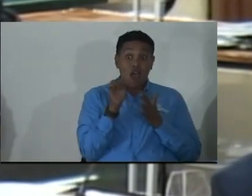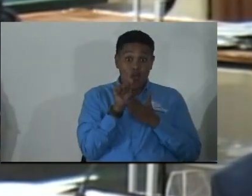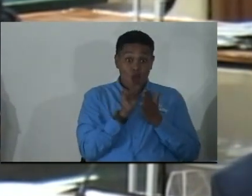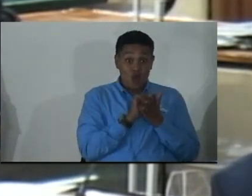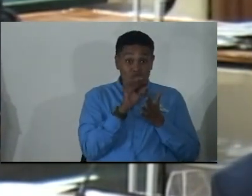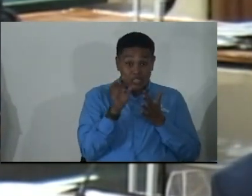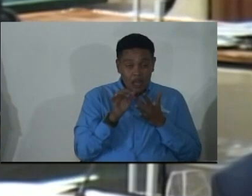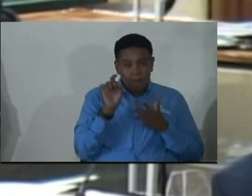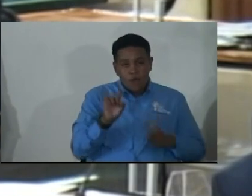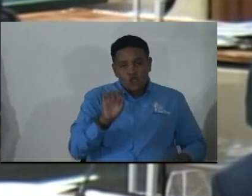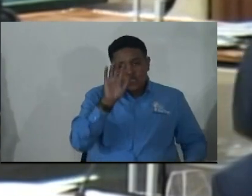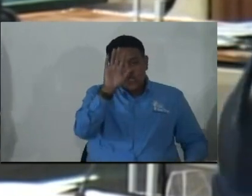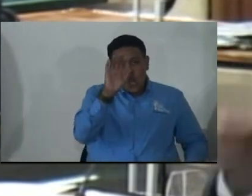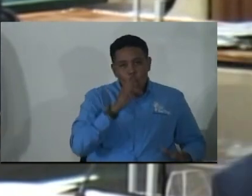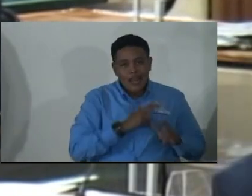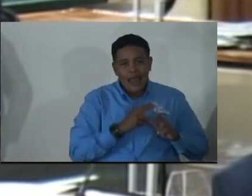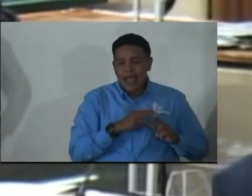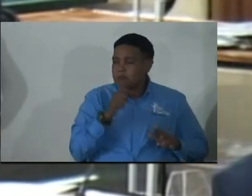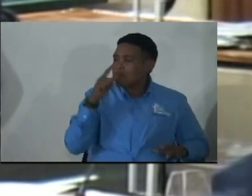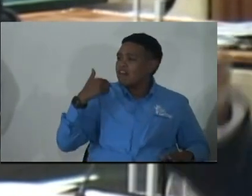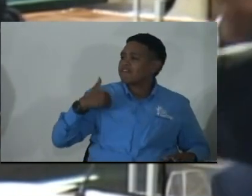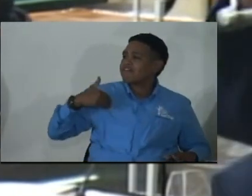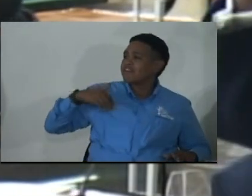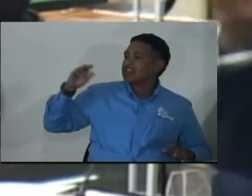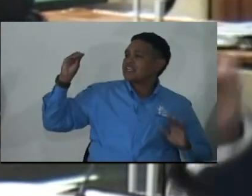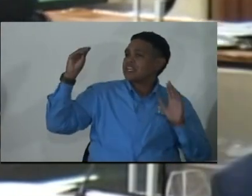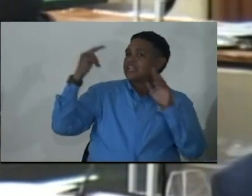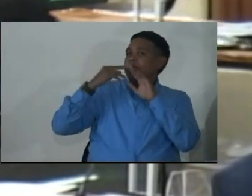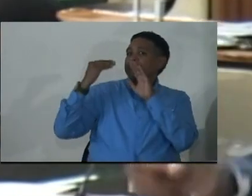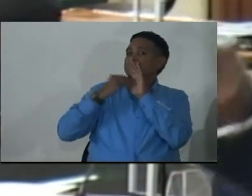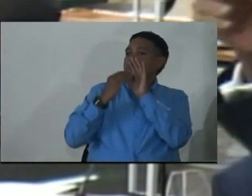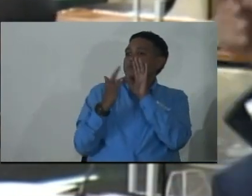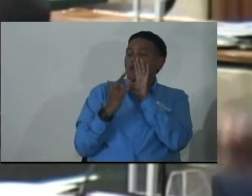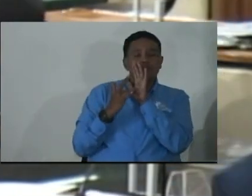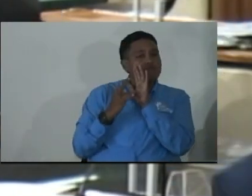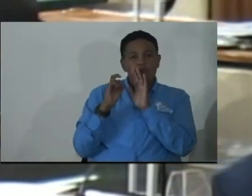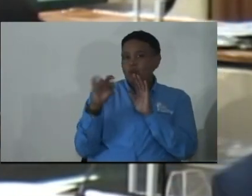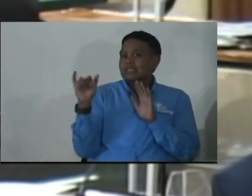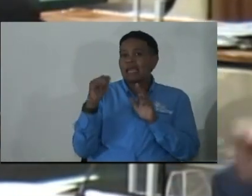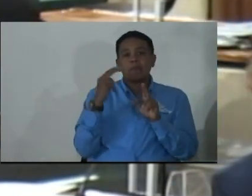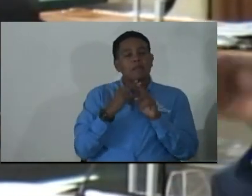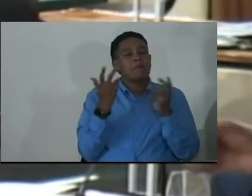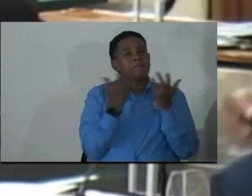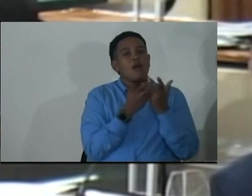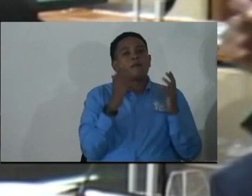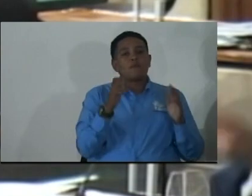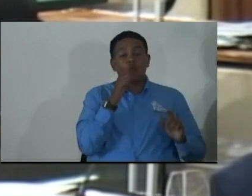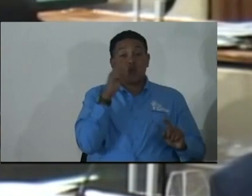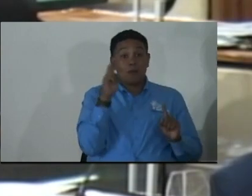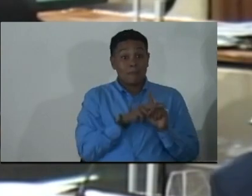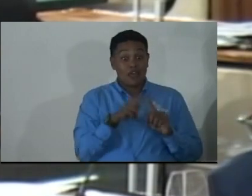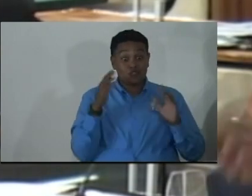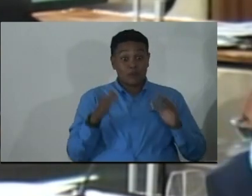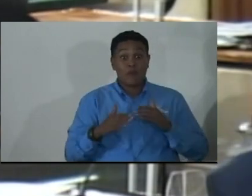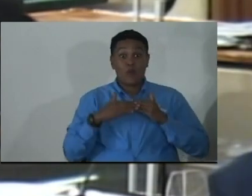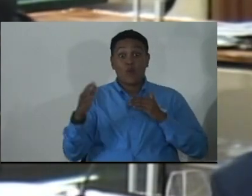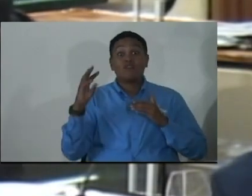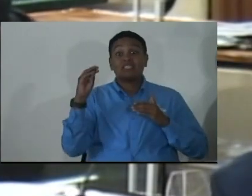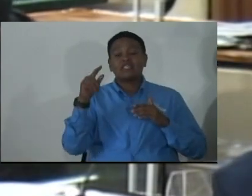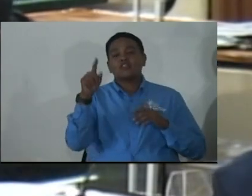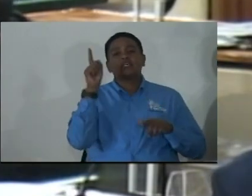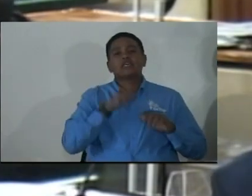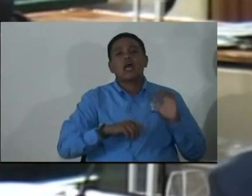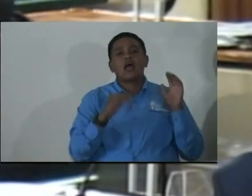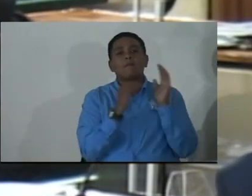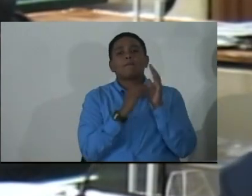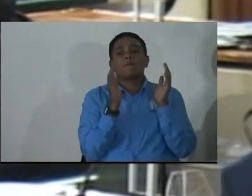in the same name as the person who is applying. So the person who's over 60, you can't put